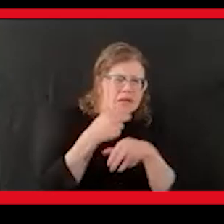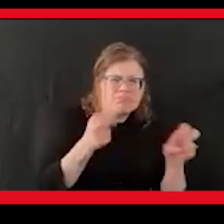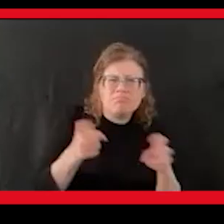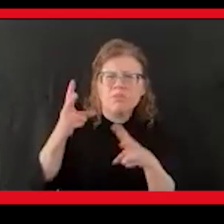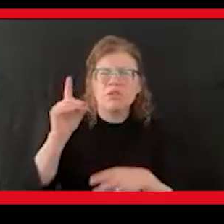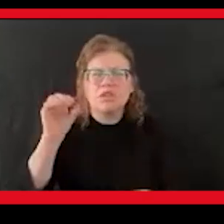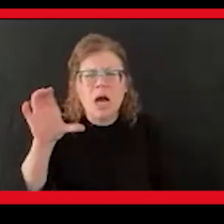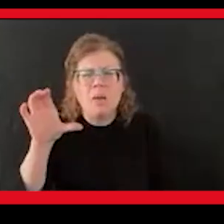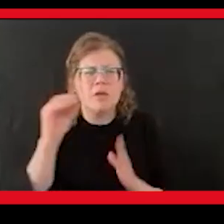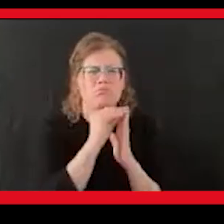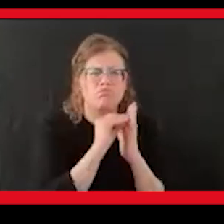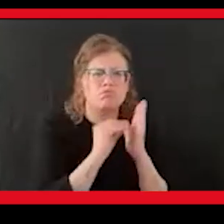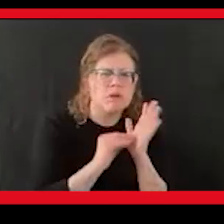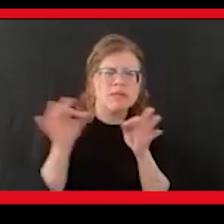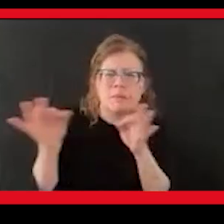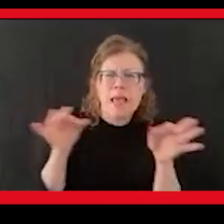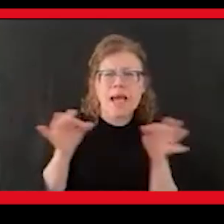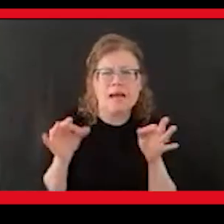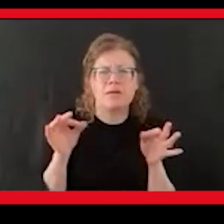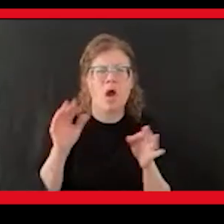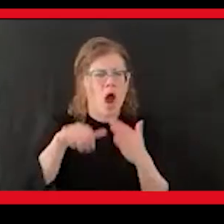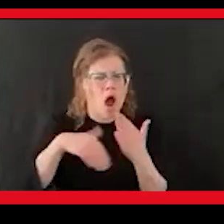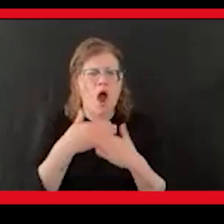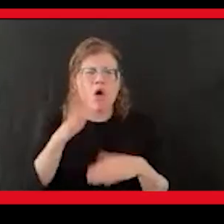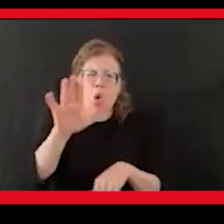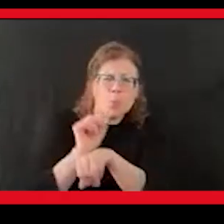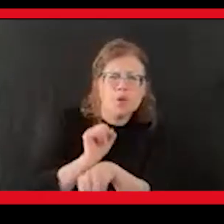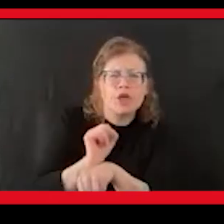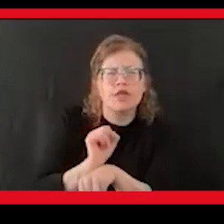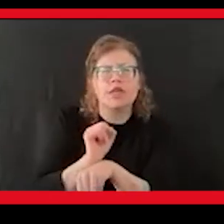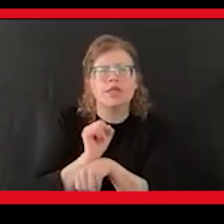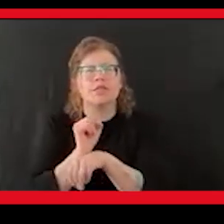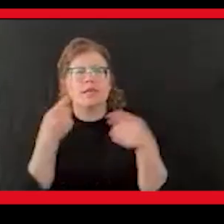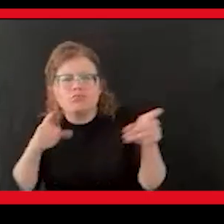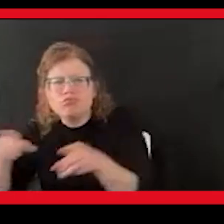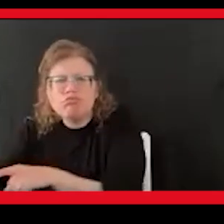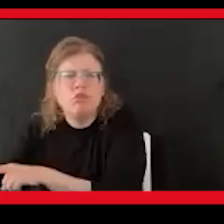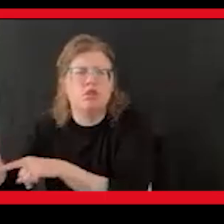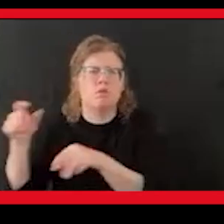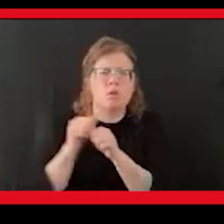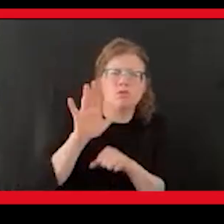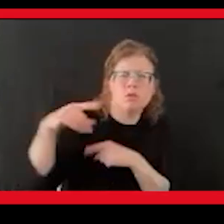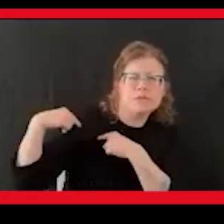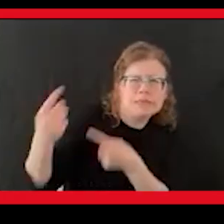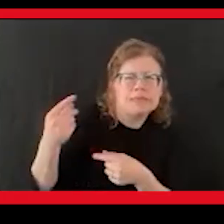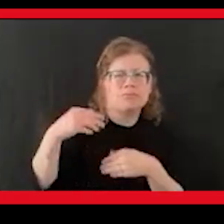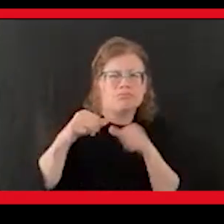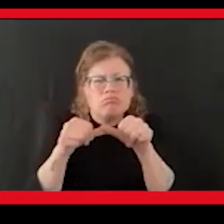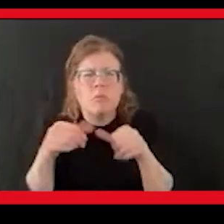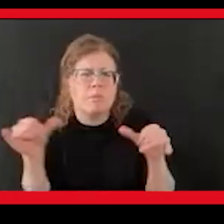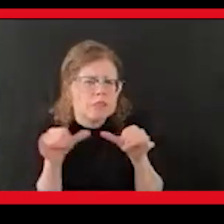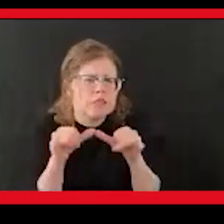activities, milestones, and deadlines. You should include things like dates,